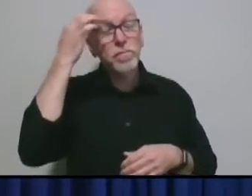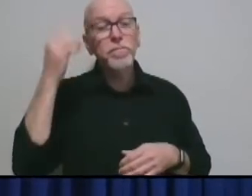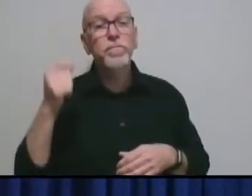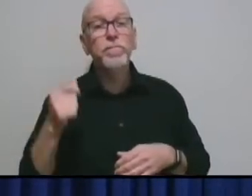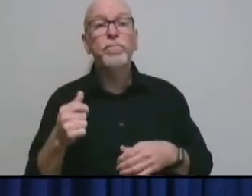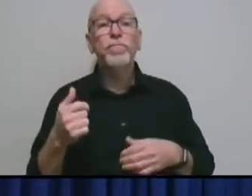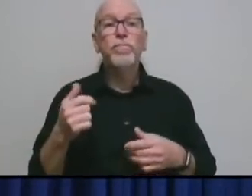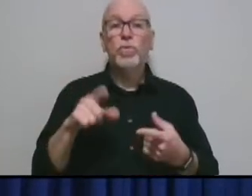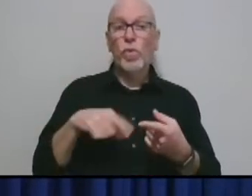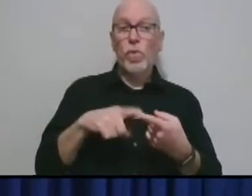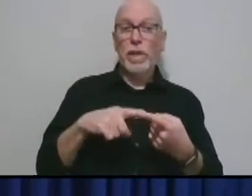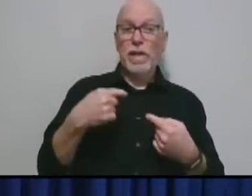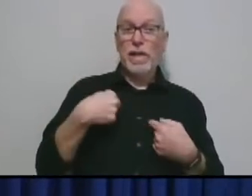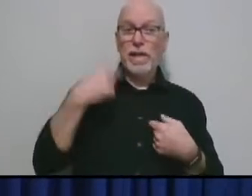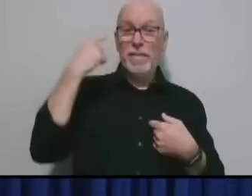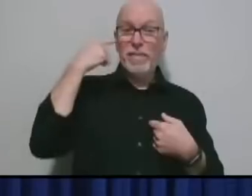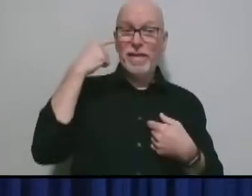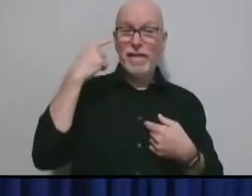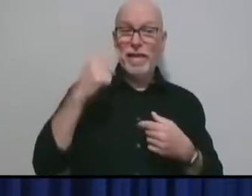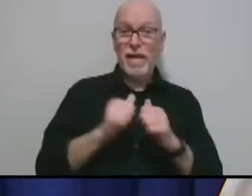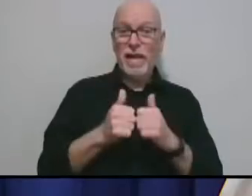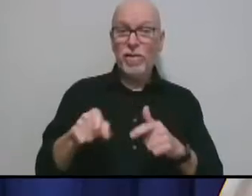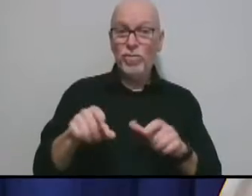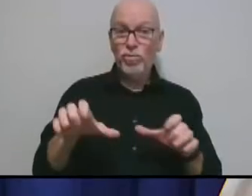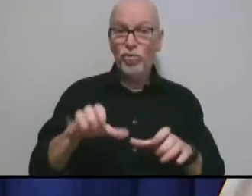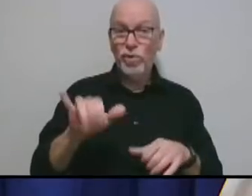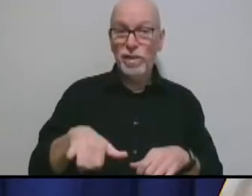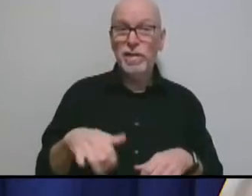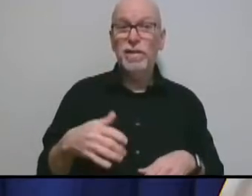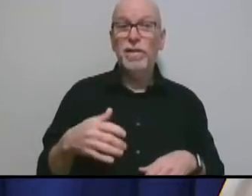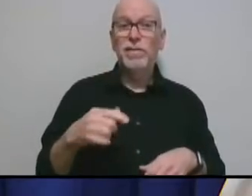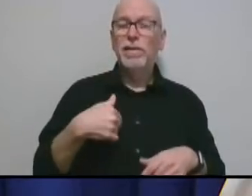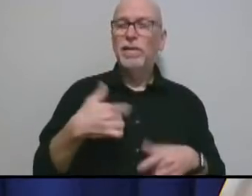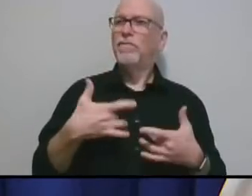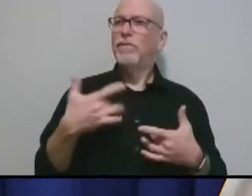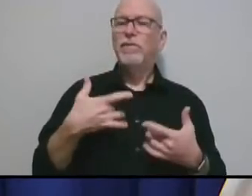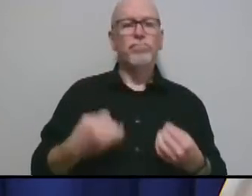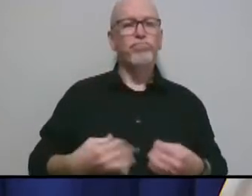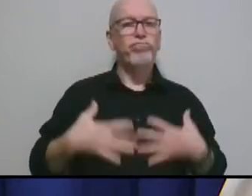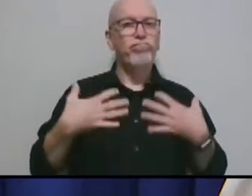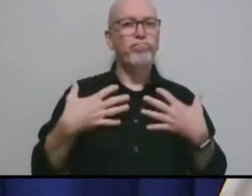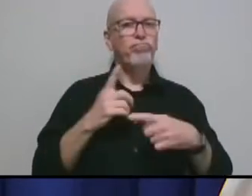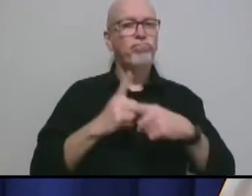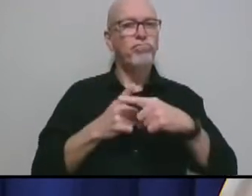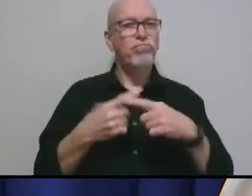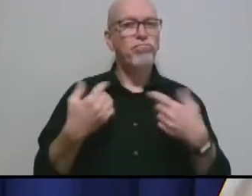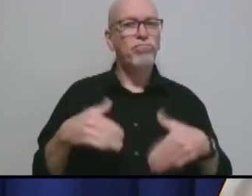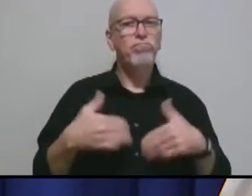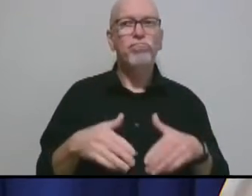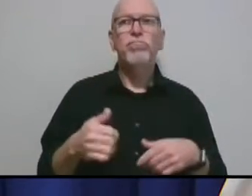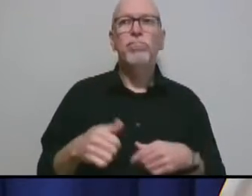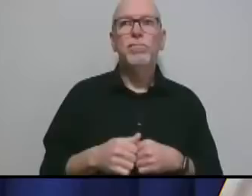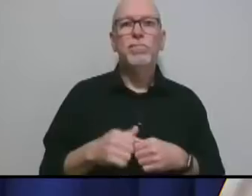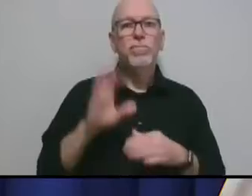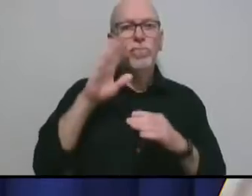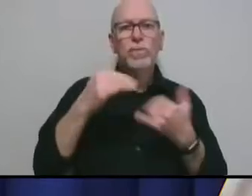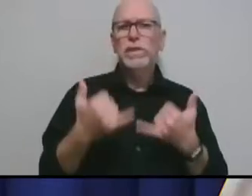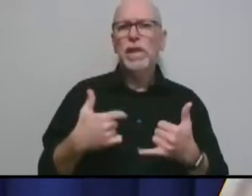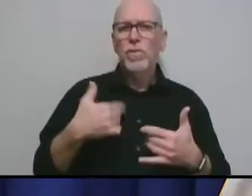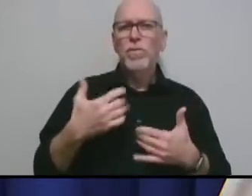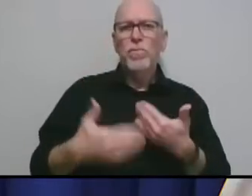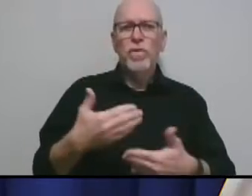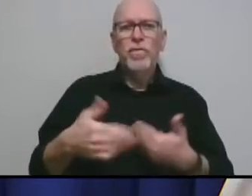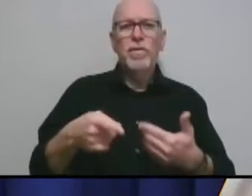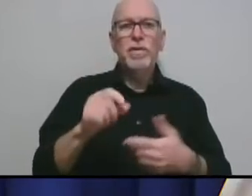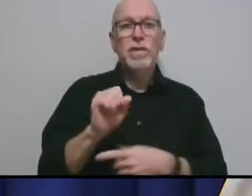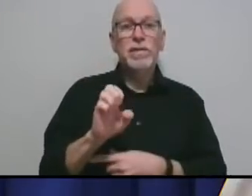when I think about how that was pulled off, it gives me a lot of encouragement, understanding that, now we're moving on to